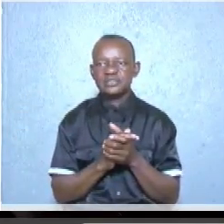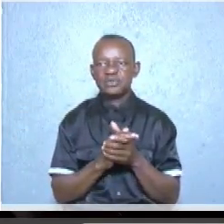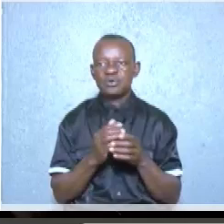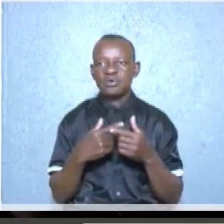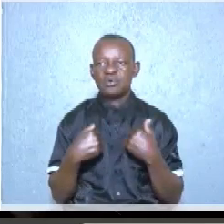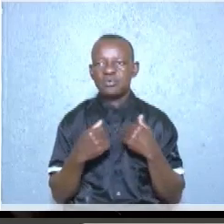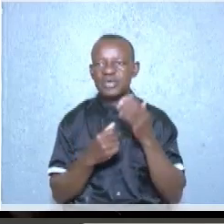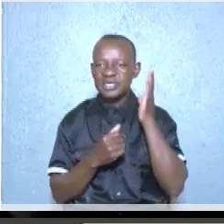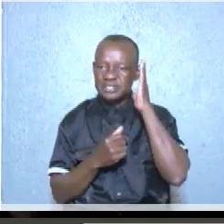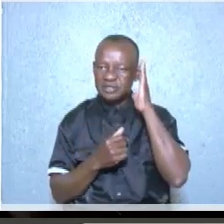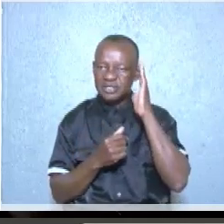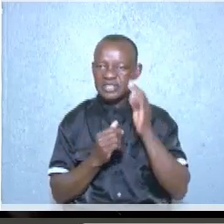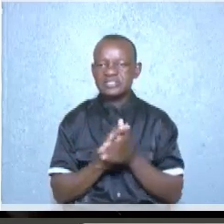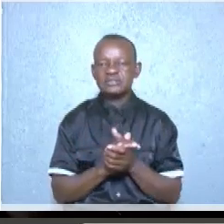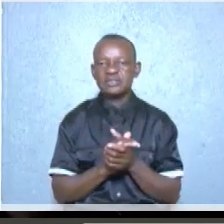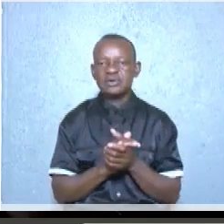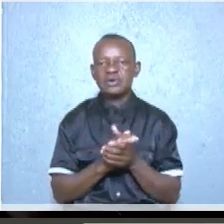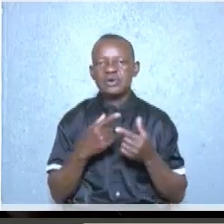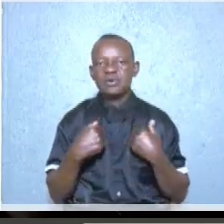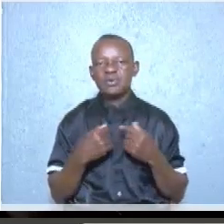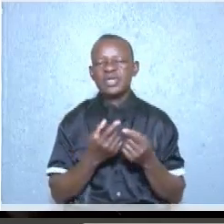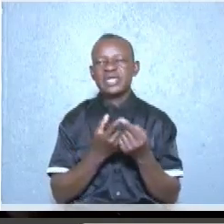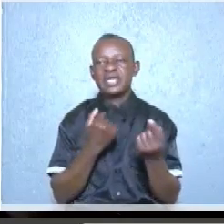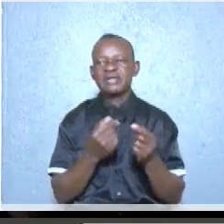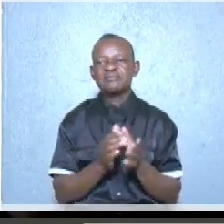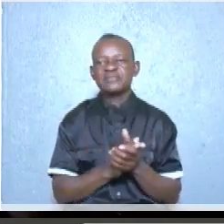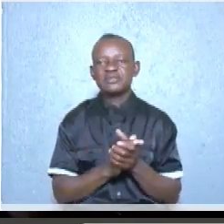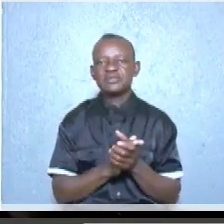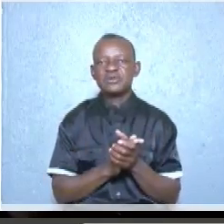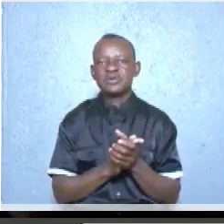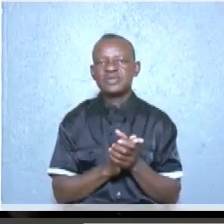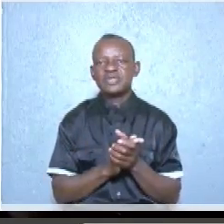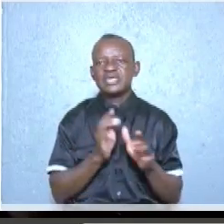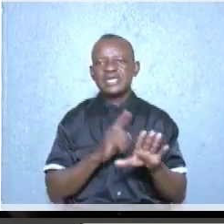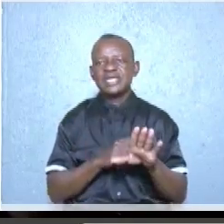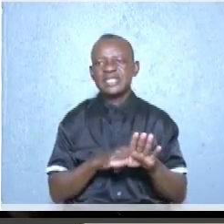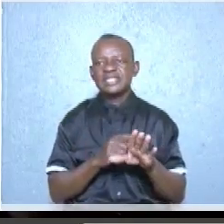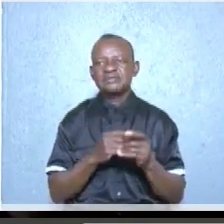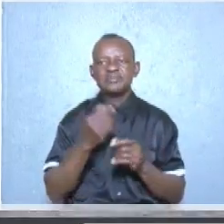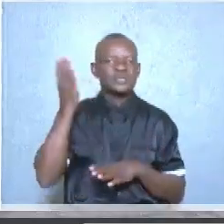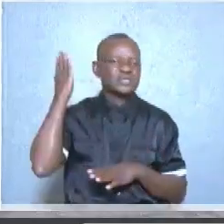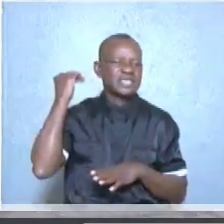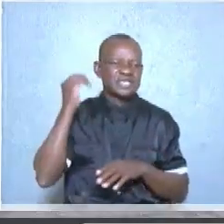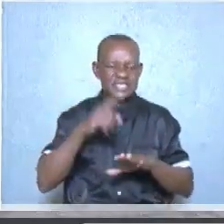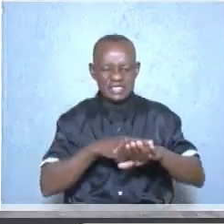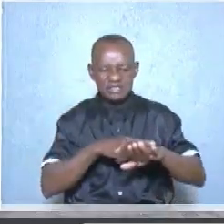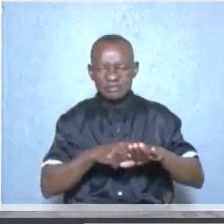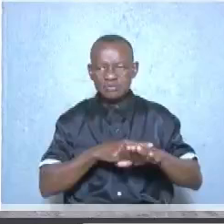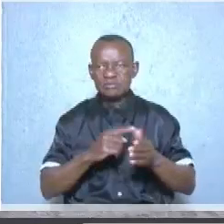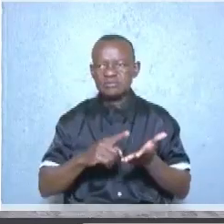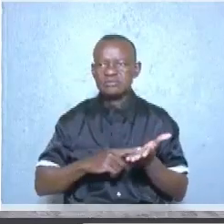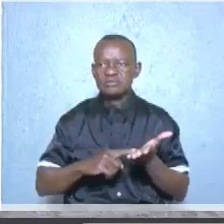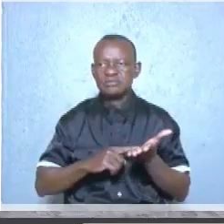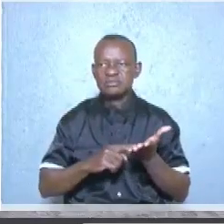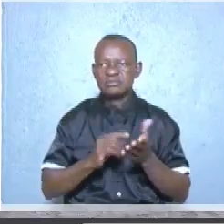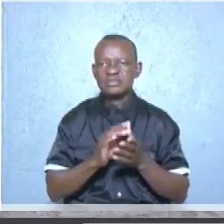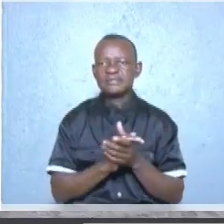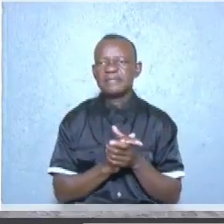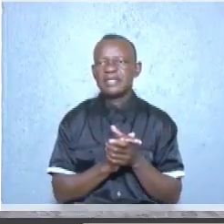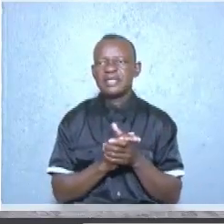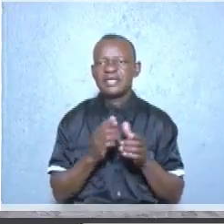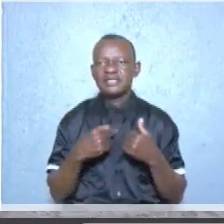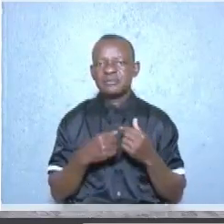etc., etc. And in 1992, we see them bringing in this Labor Act that, defines overtime, leave, etc.,